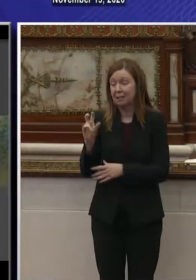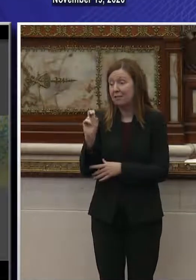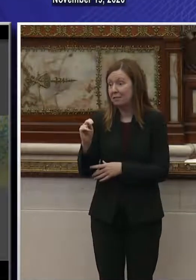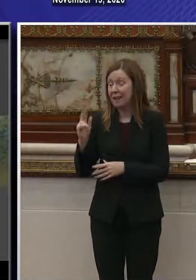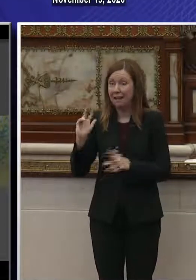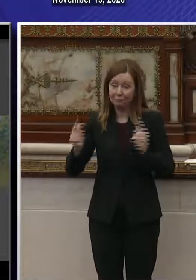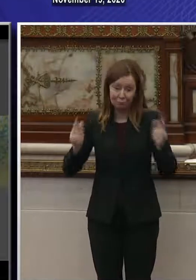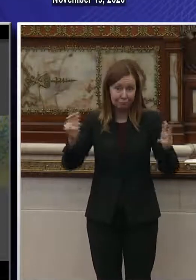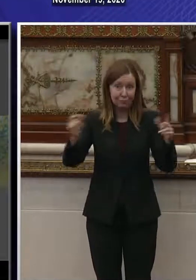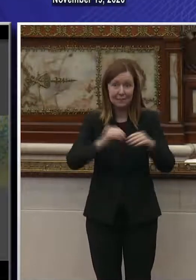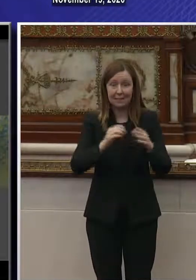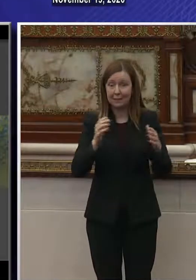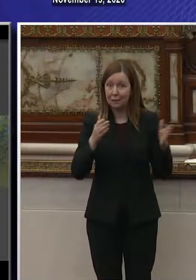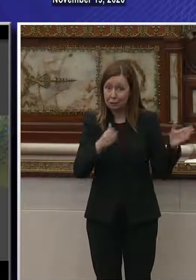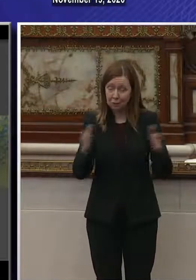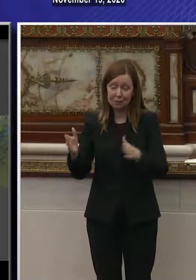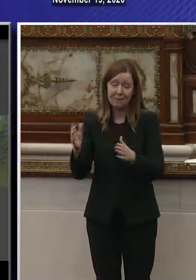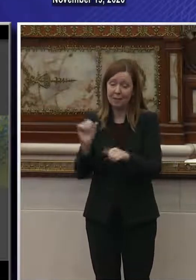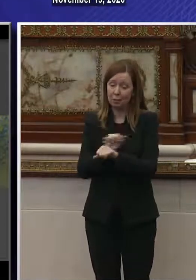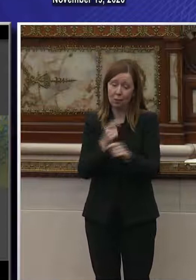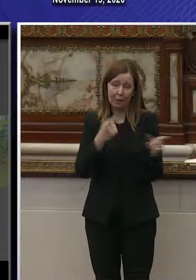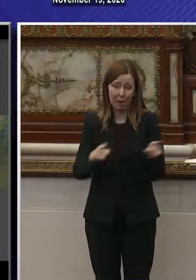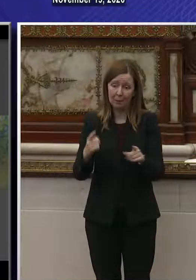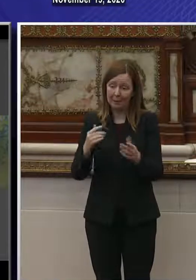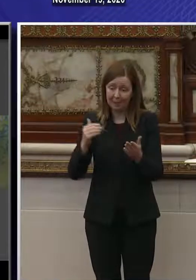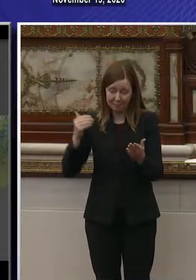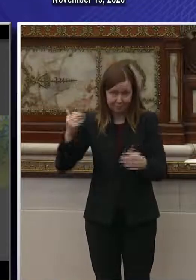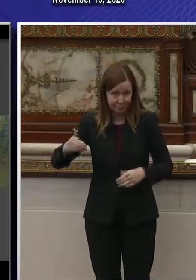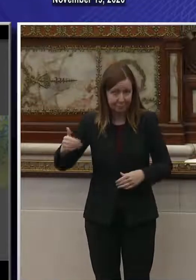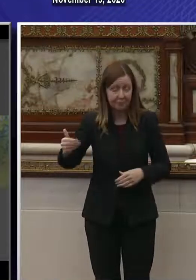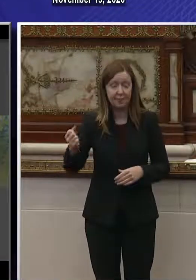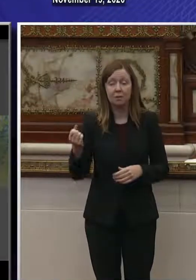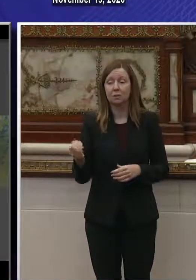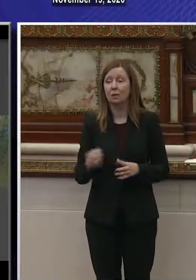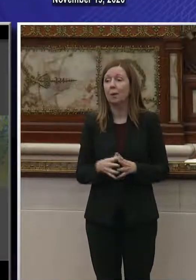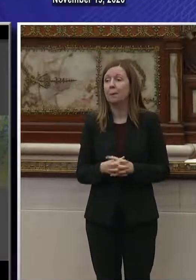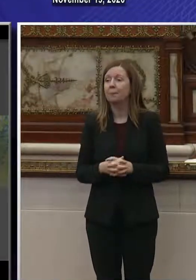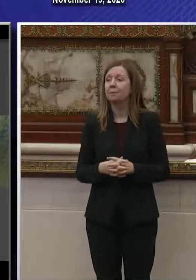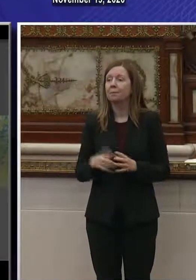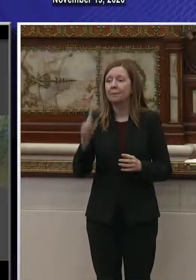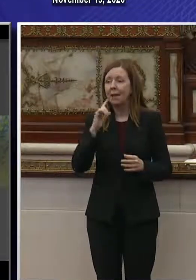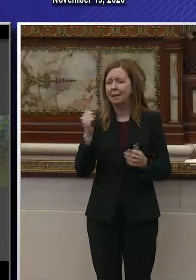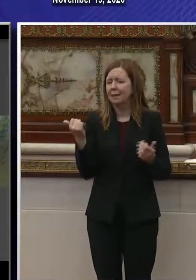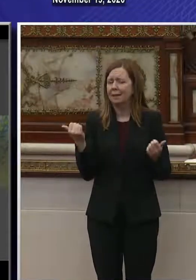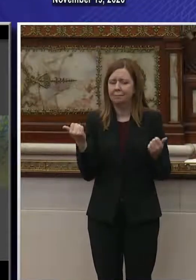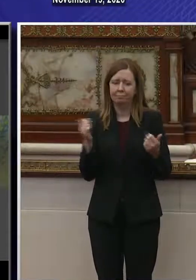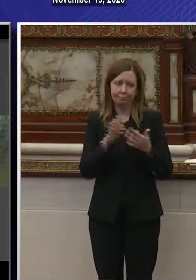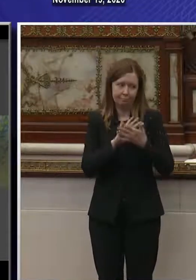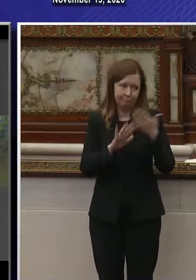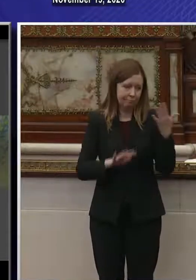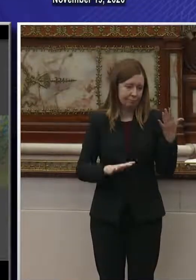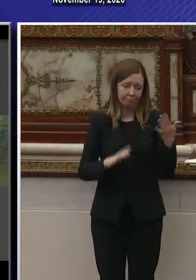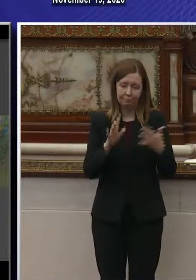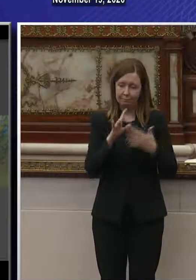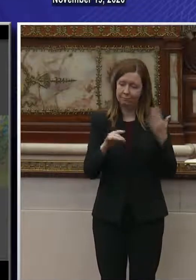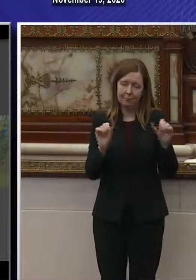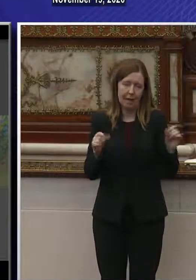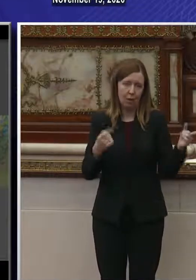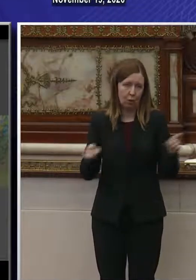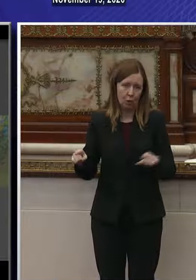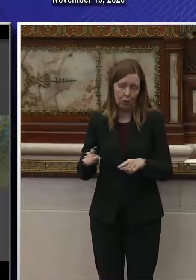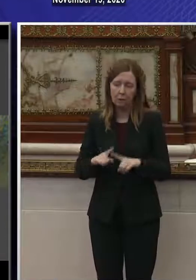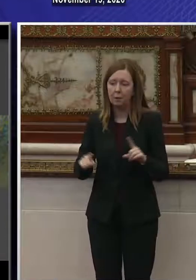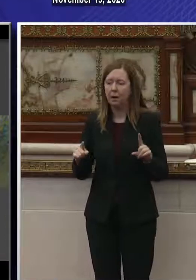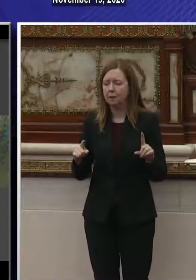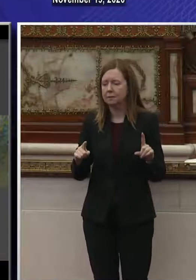and work happening on a regular basis. And so I think any one of a number of those can occur. But